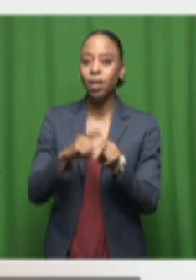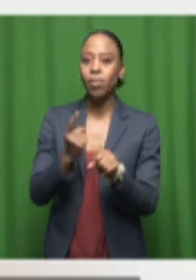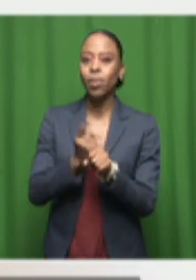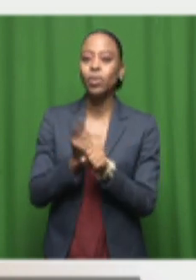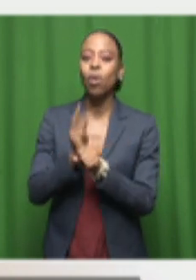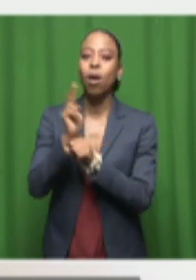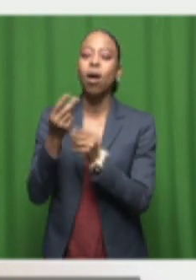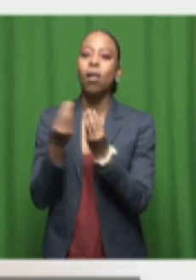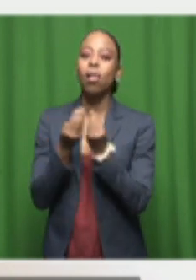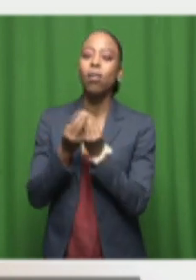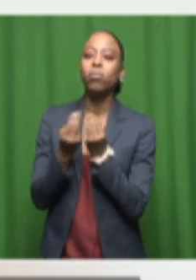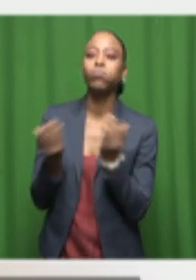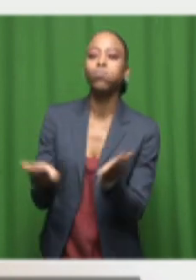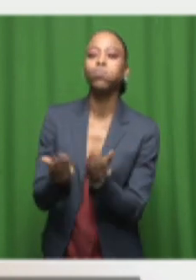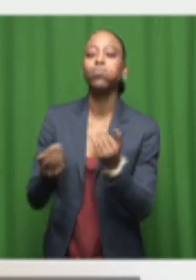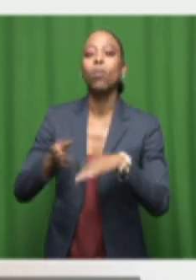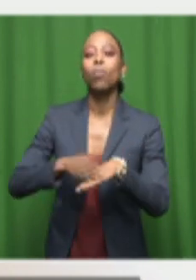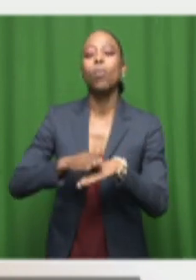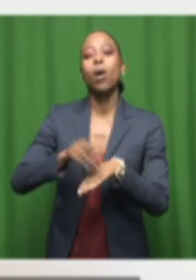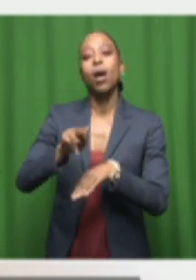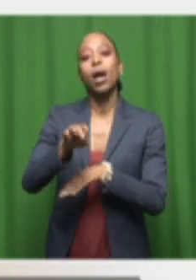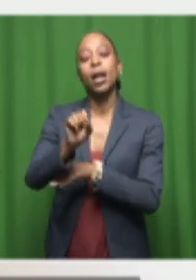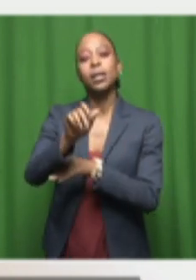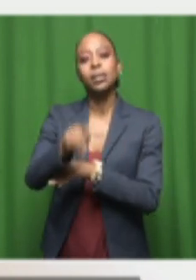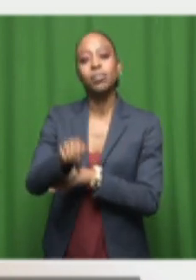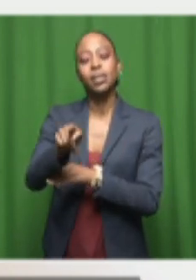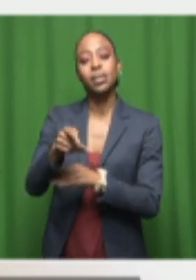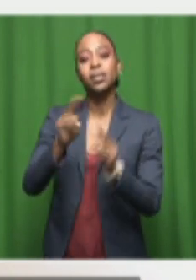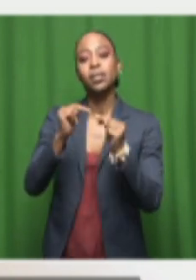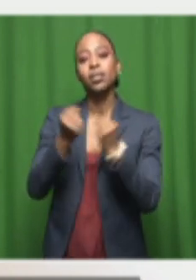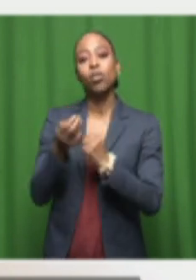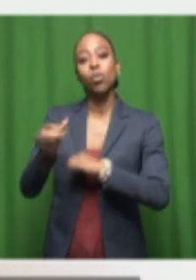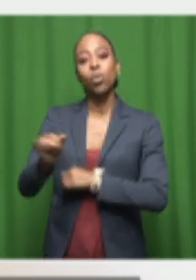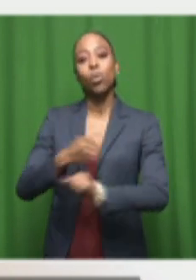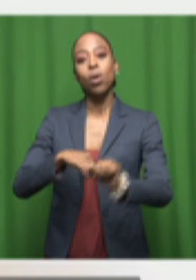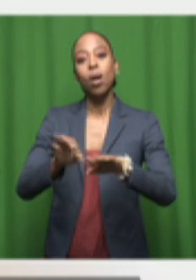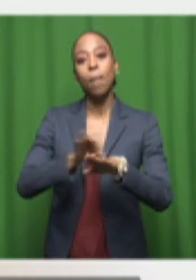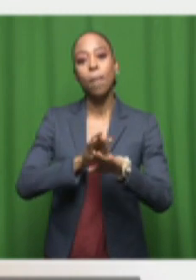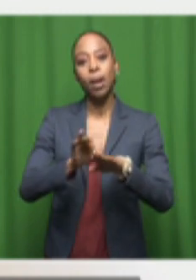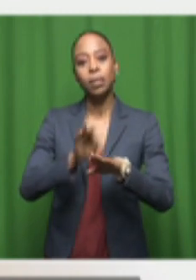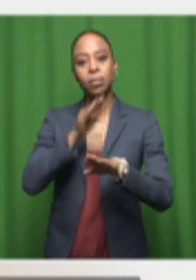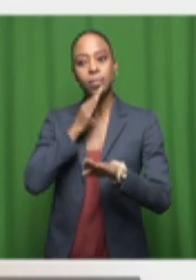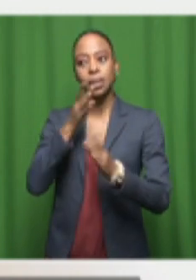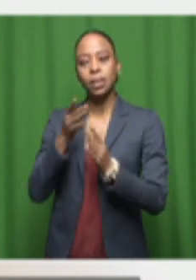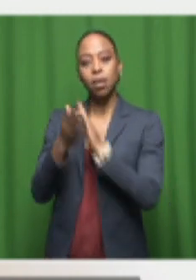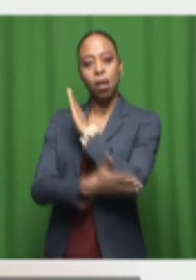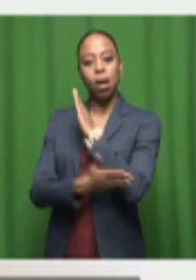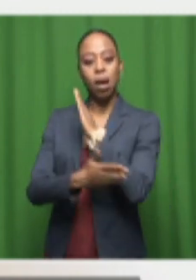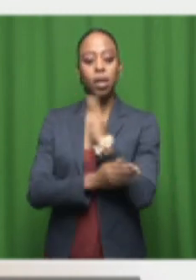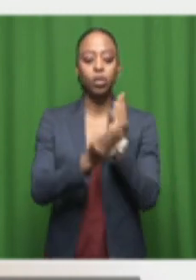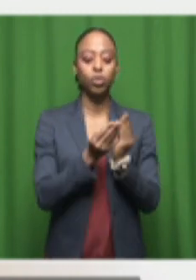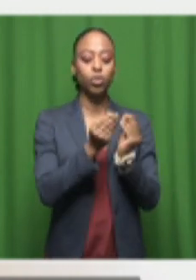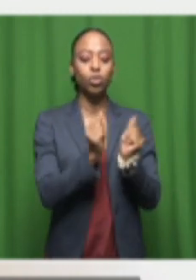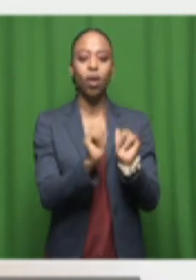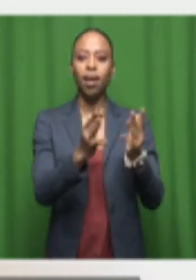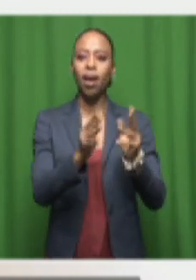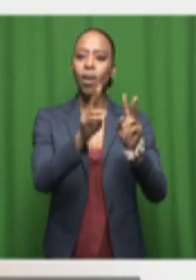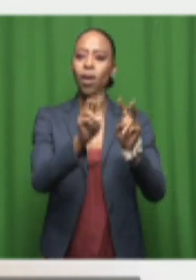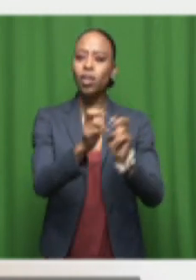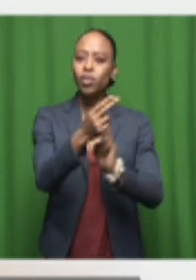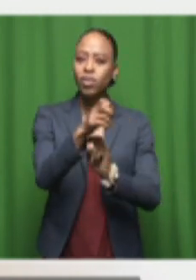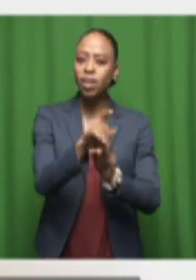is that the new NSP, the National Strategic Plan that guides the country's response to HIV, to TB,